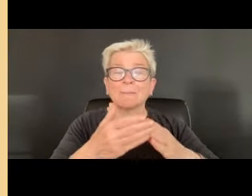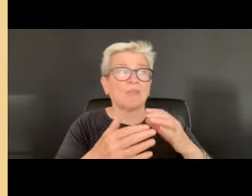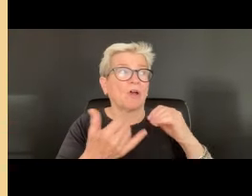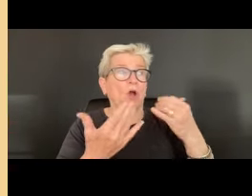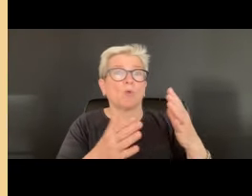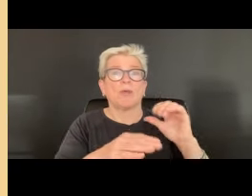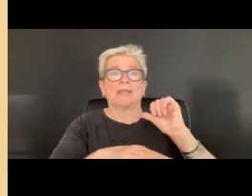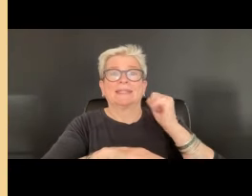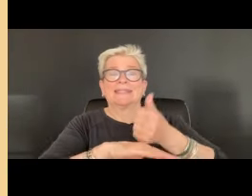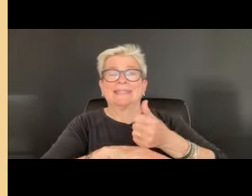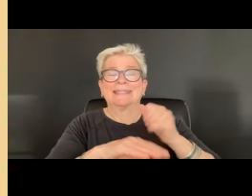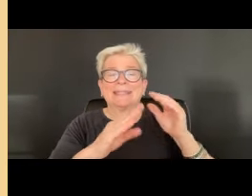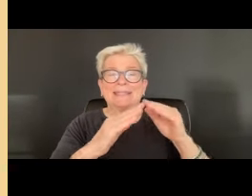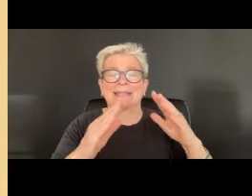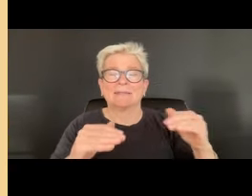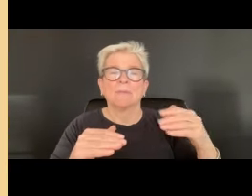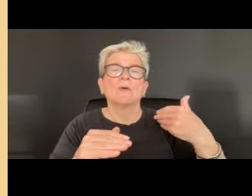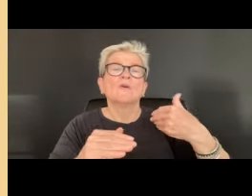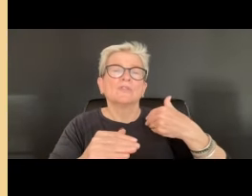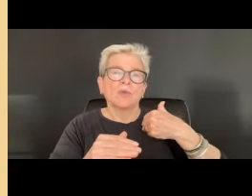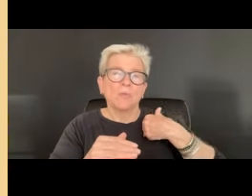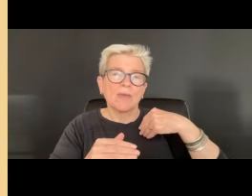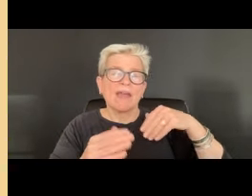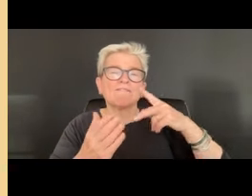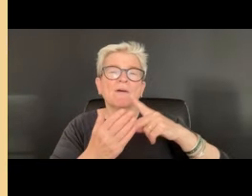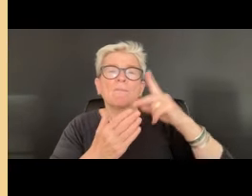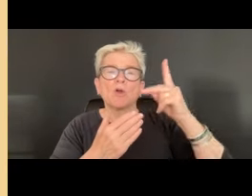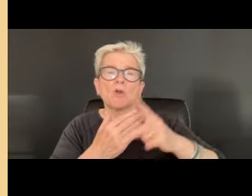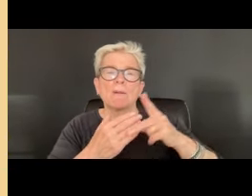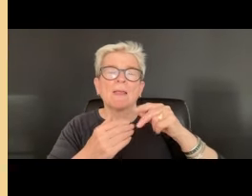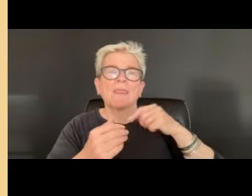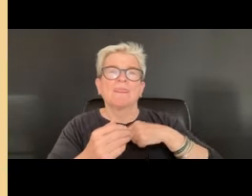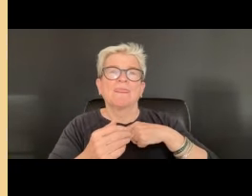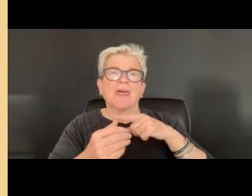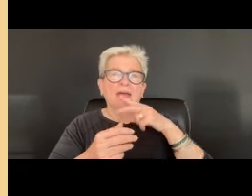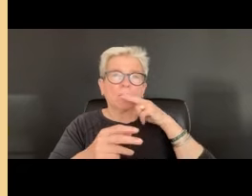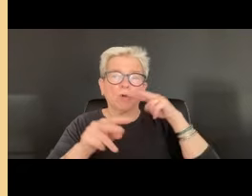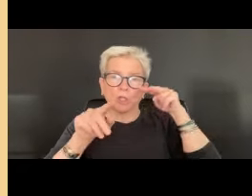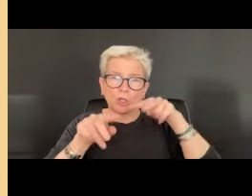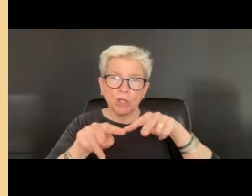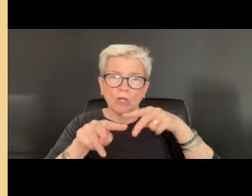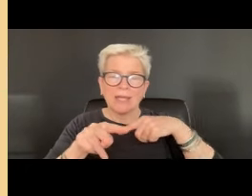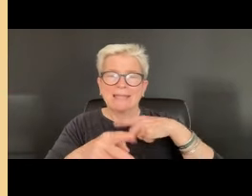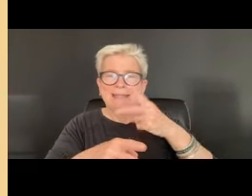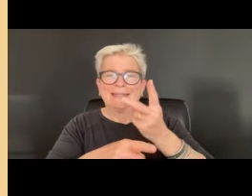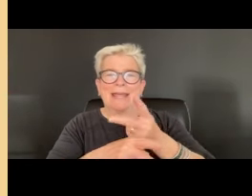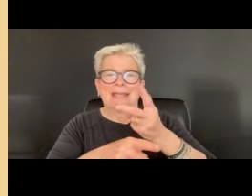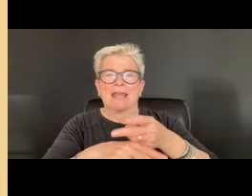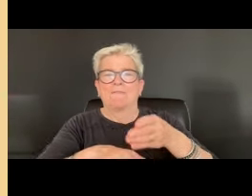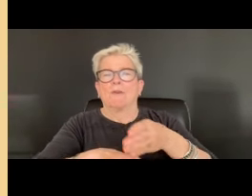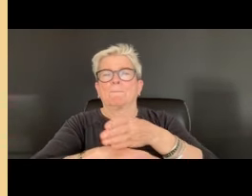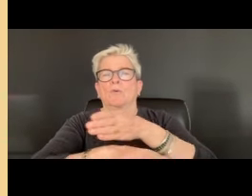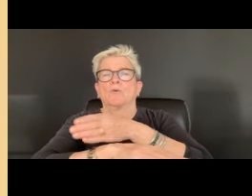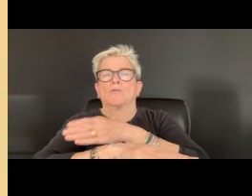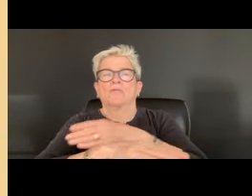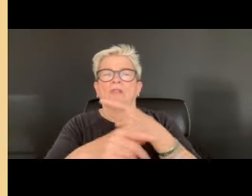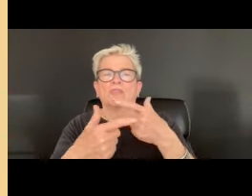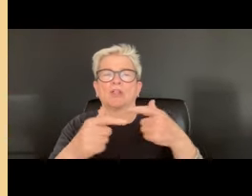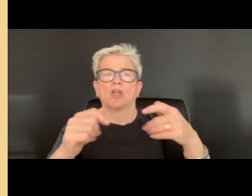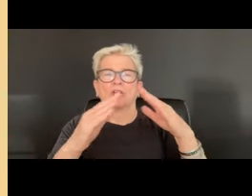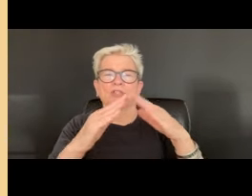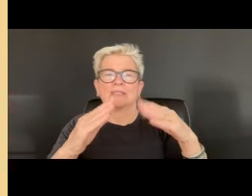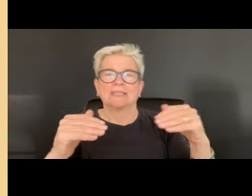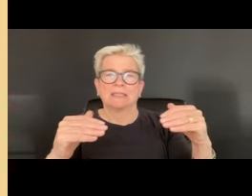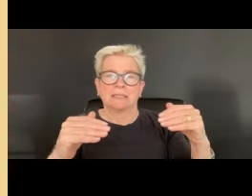management program that would take care of the larger system. However, there are also be needs for connections